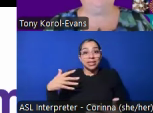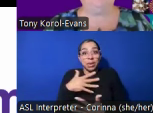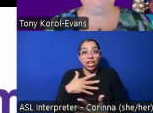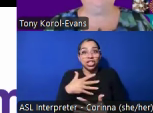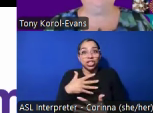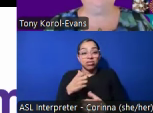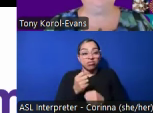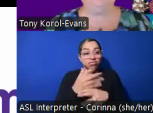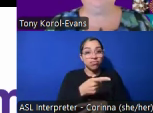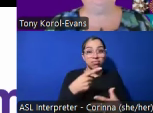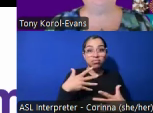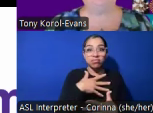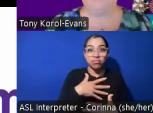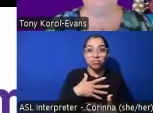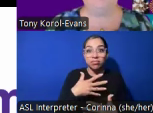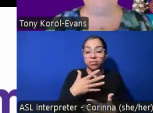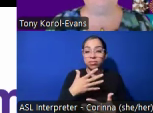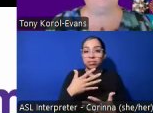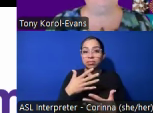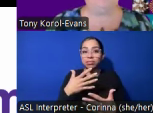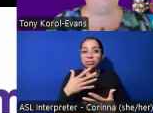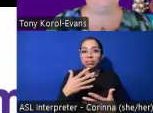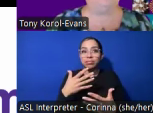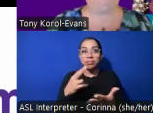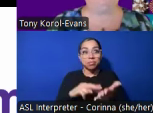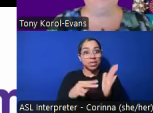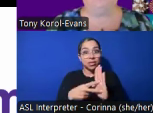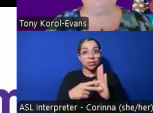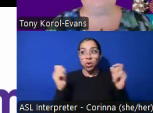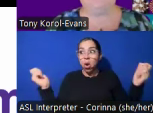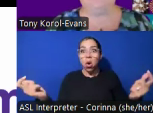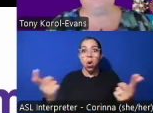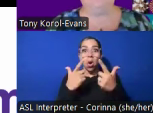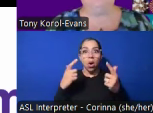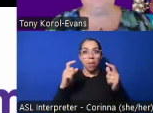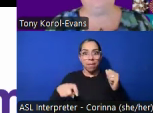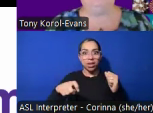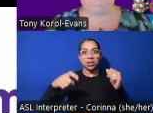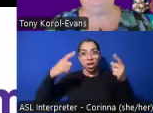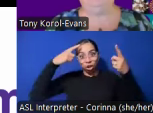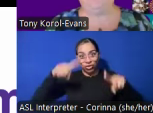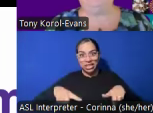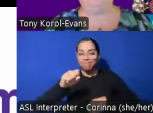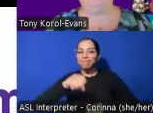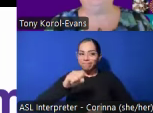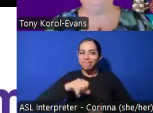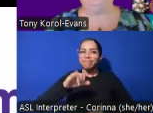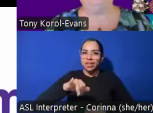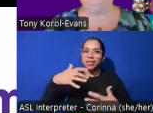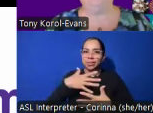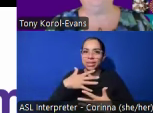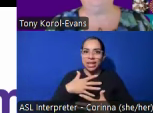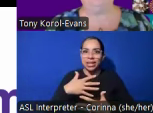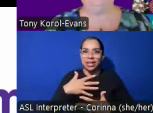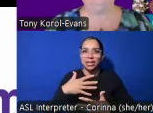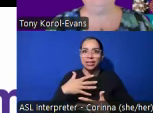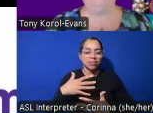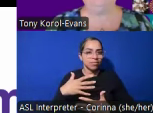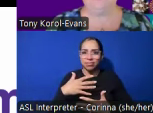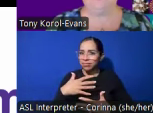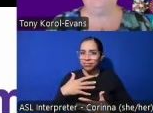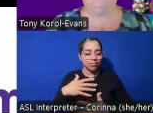have to be for everybody, right? It might just be one person. And if that person perceives it that way,